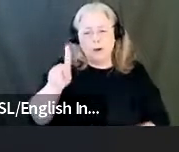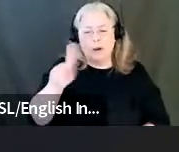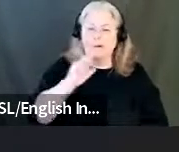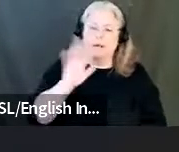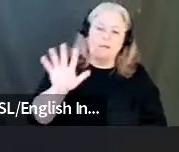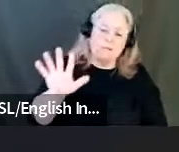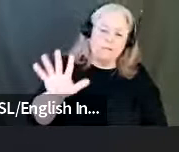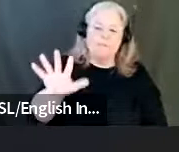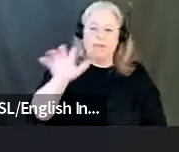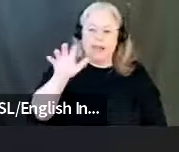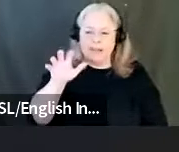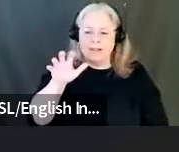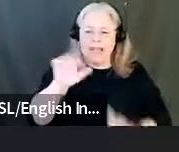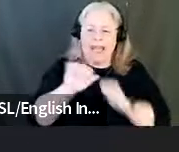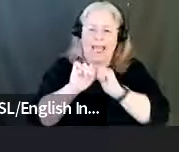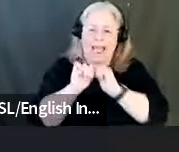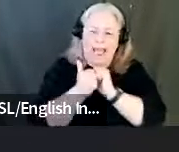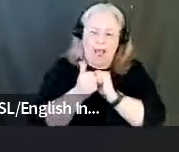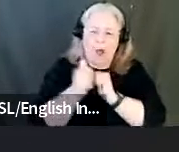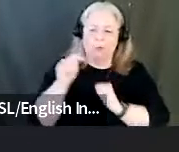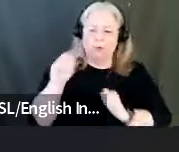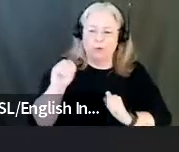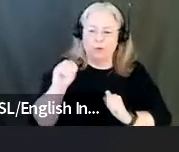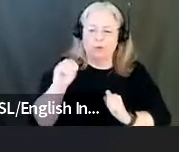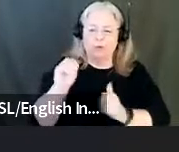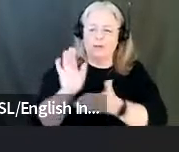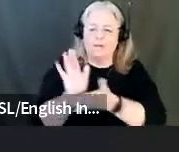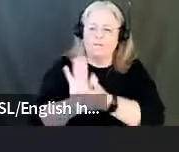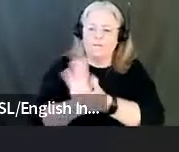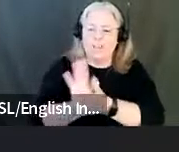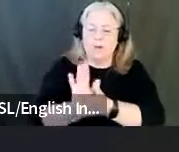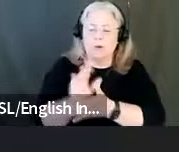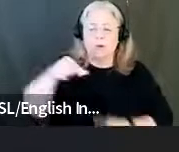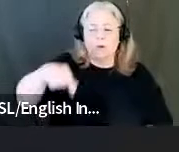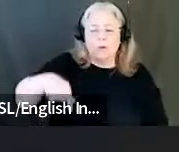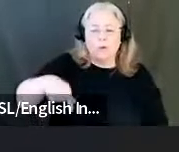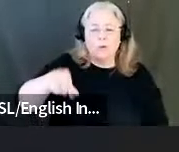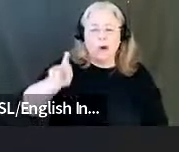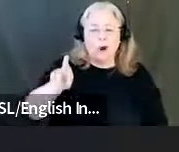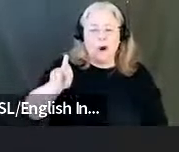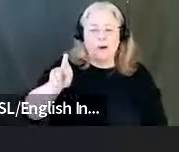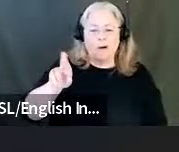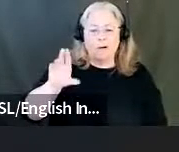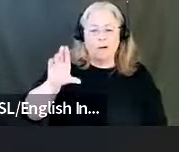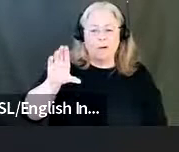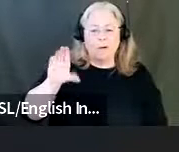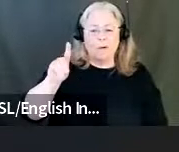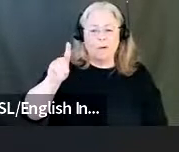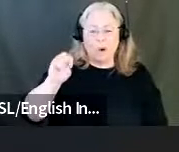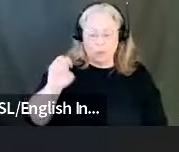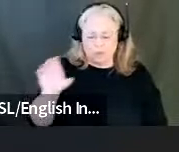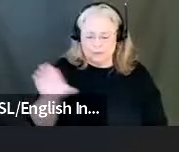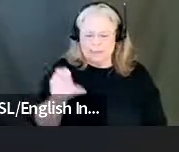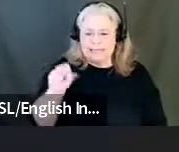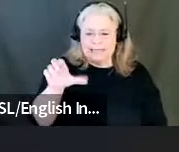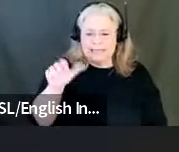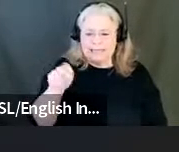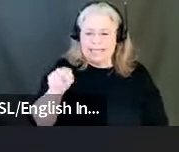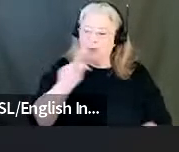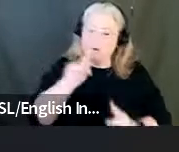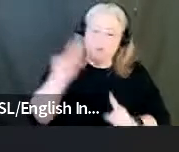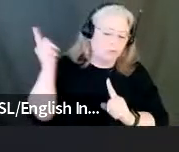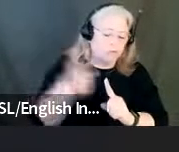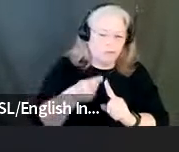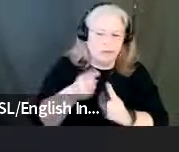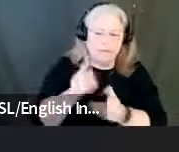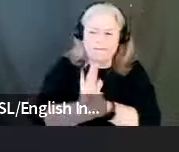500 how-to videos, QR codes. And you scan the QR code and it goes right to the video. It shows you how to make it. It shows how